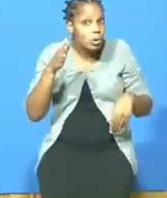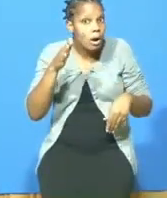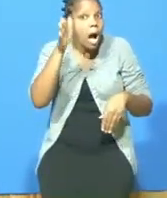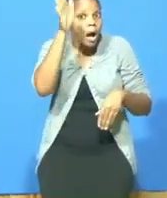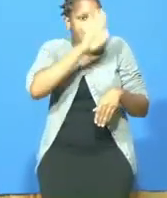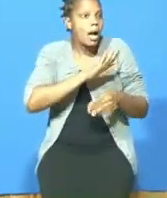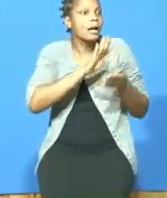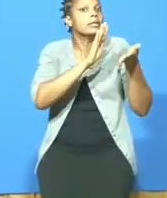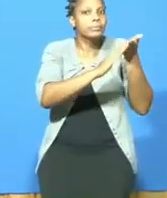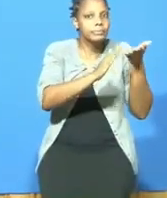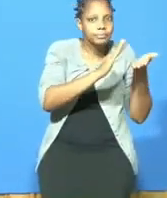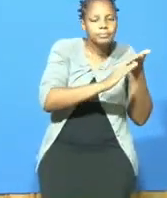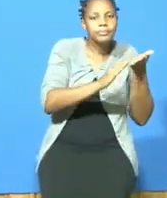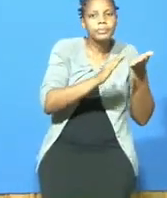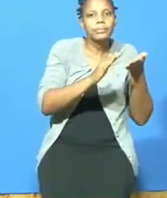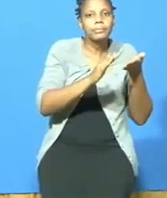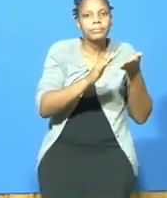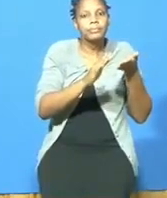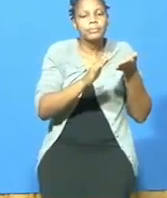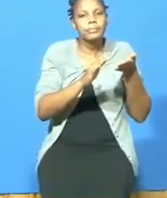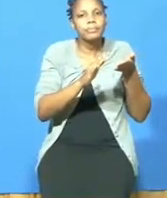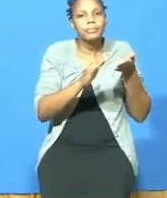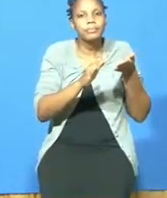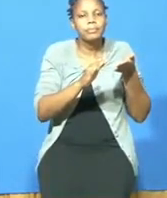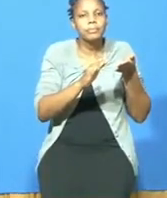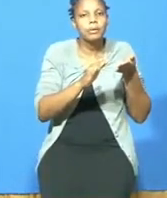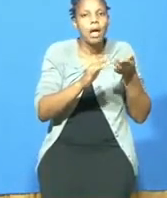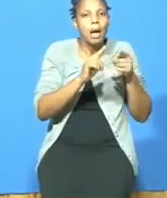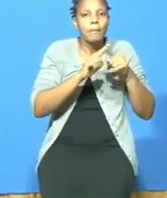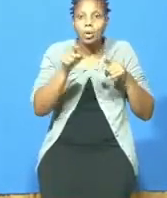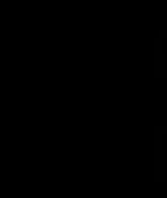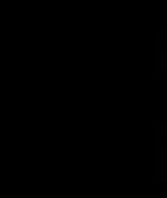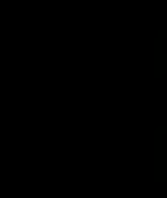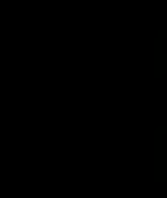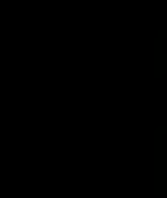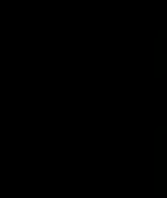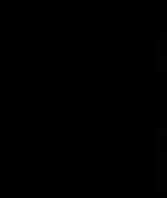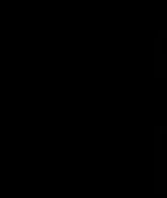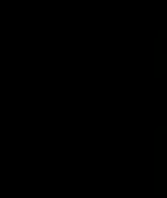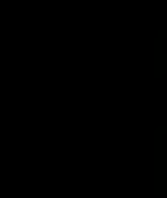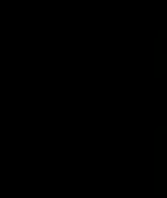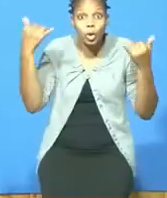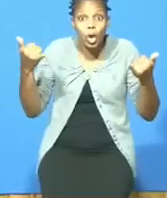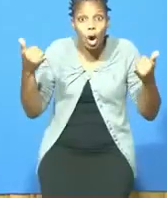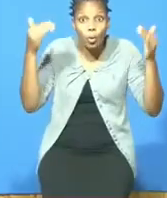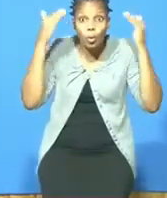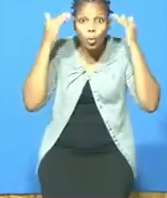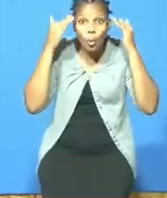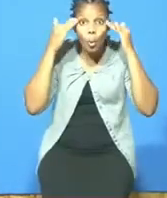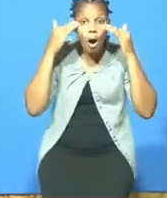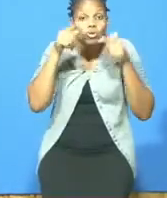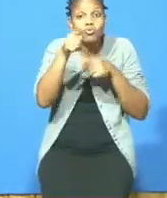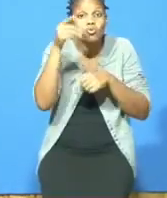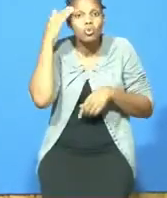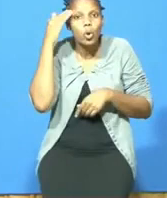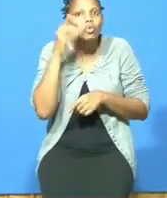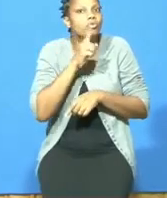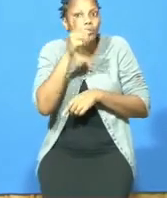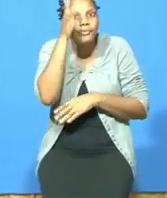you are no longer ignorant. You know the truth of God's word.